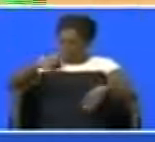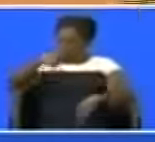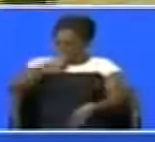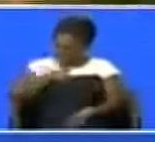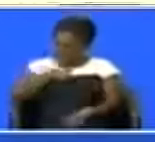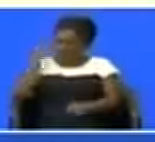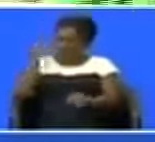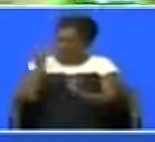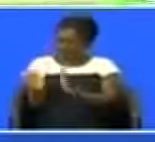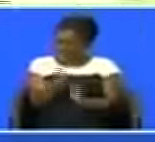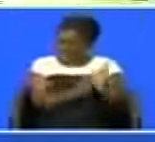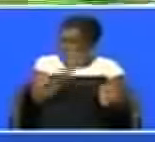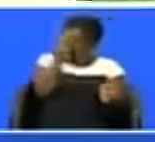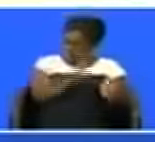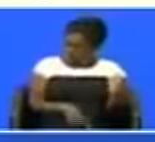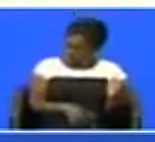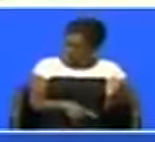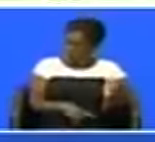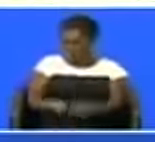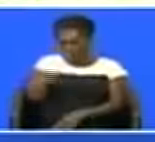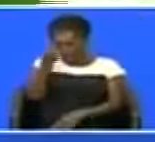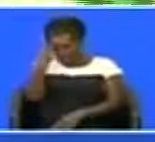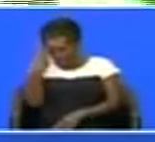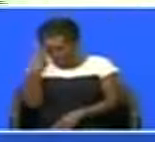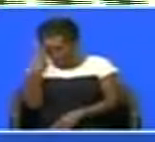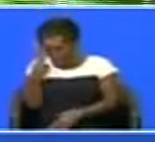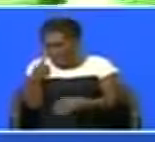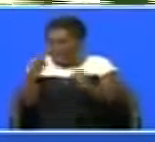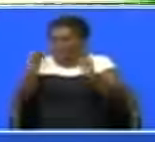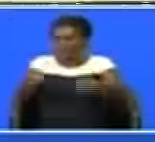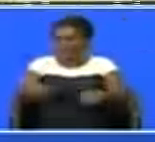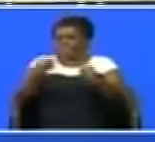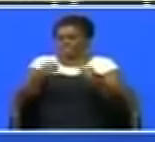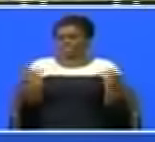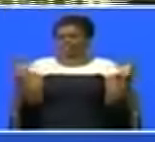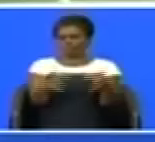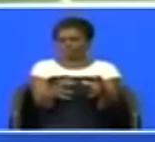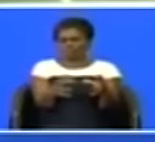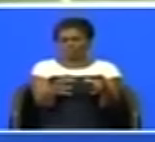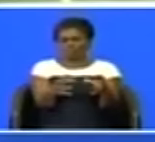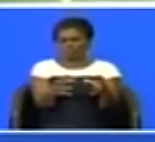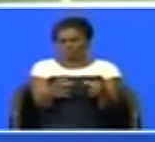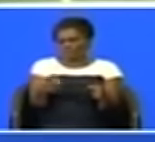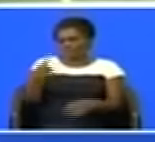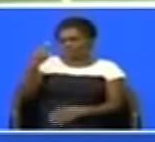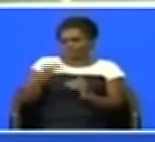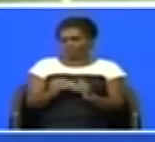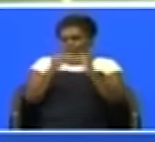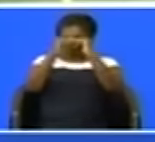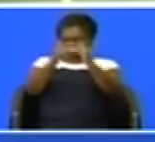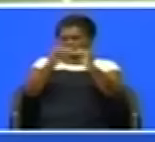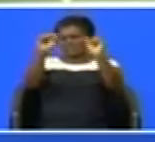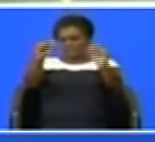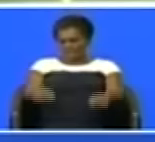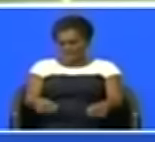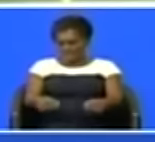to organize properly their understanding, the tactical ability of the team. Na wanatutamee kwa sababu kulingana